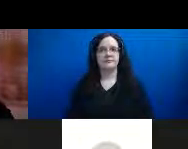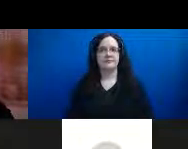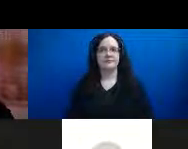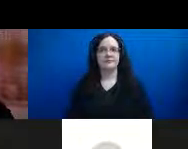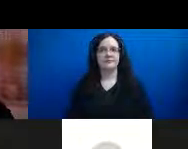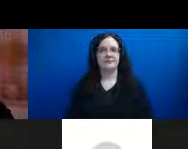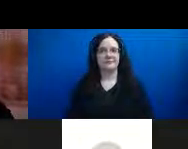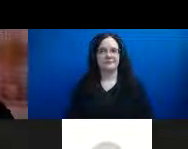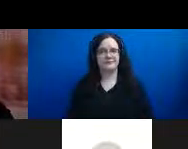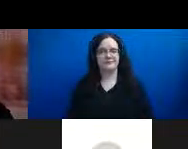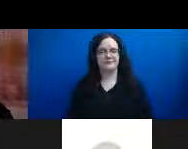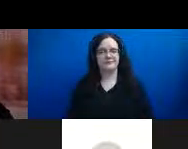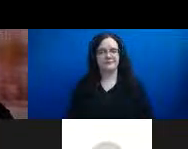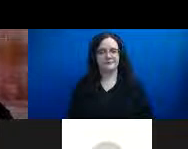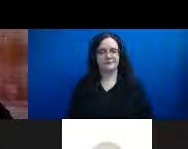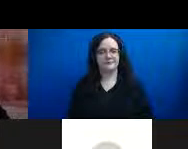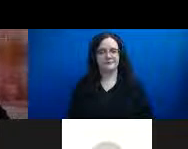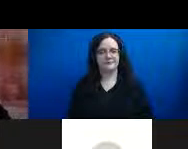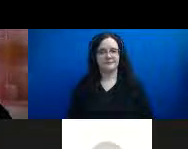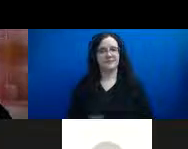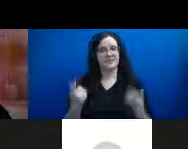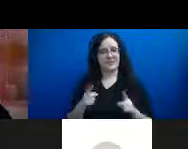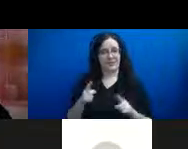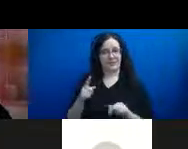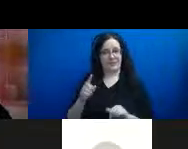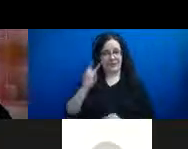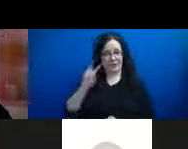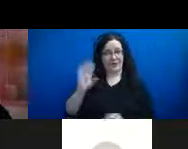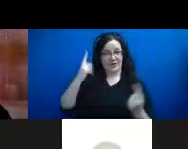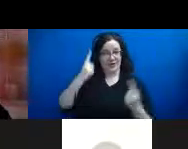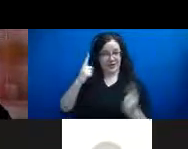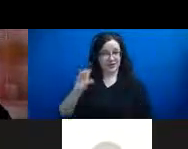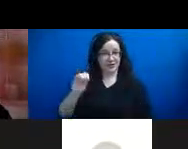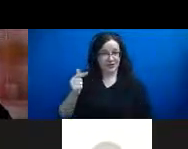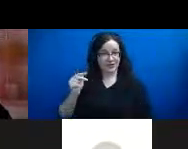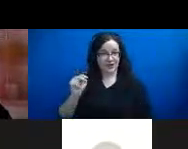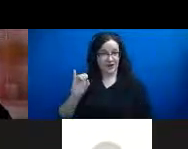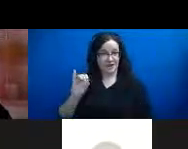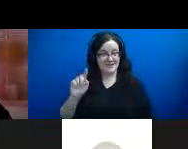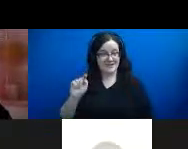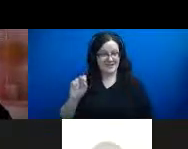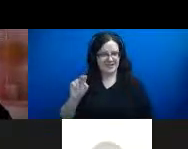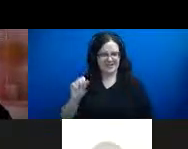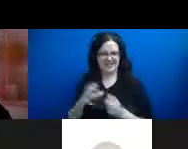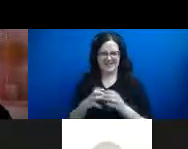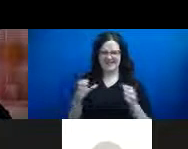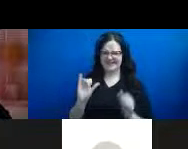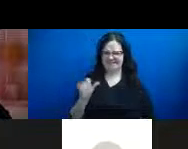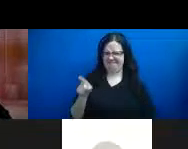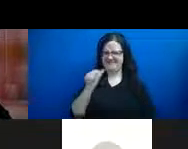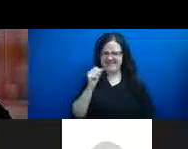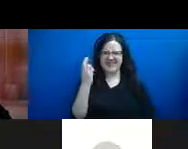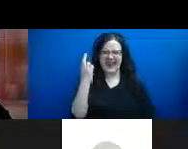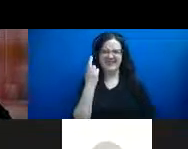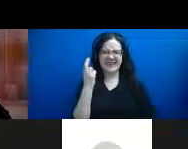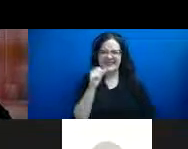And so when we look at these cognitions, there's a lot of irrationalities present in